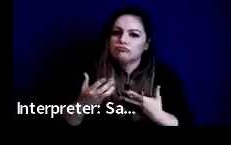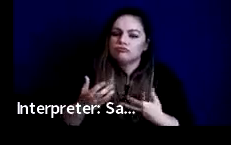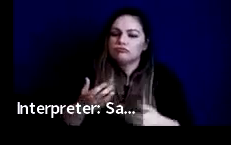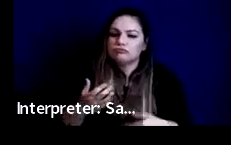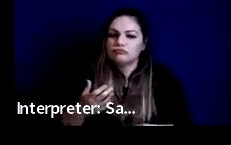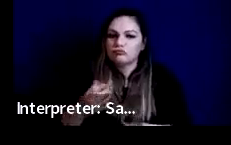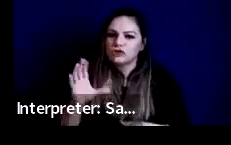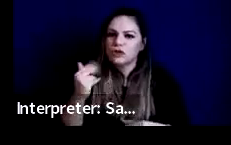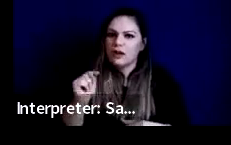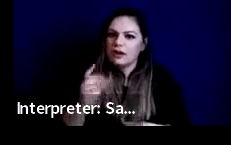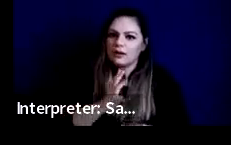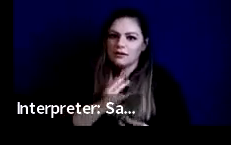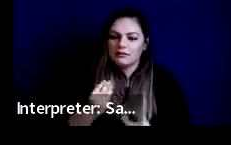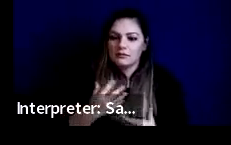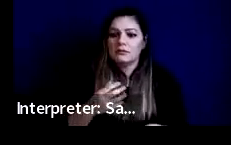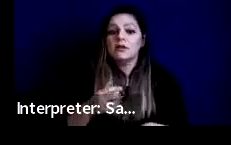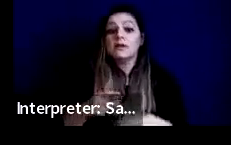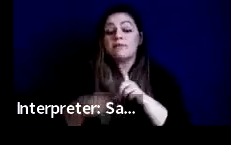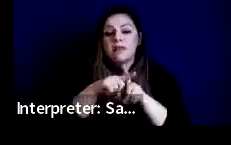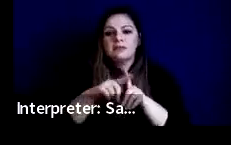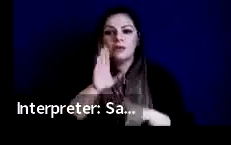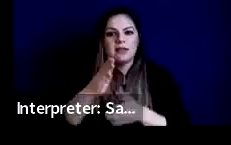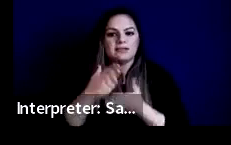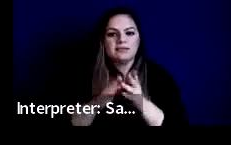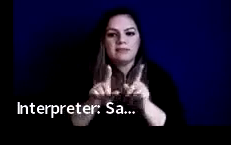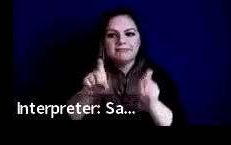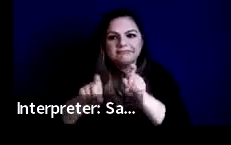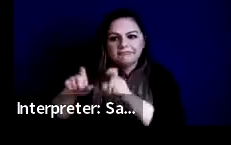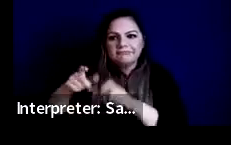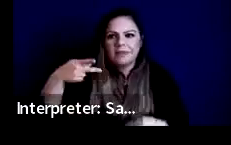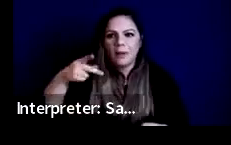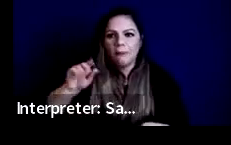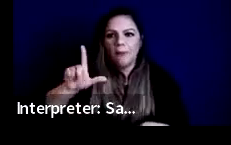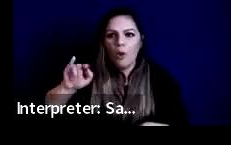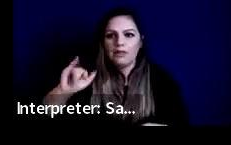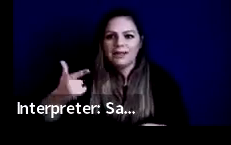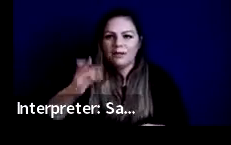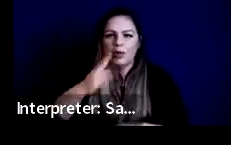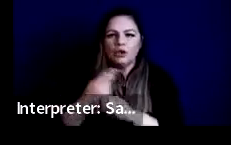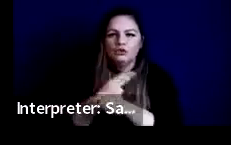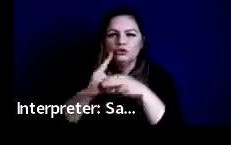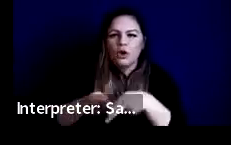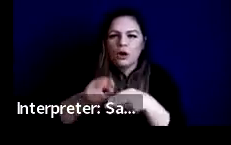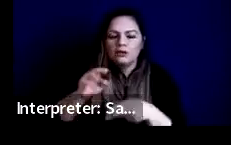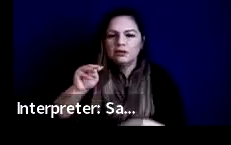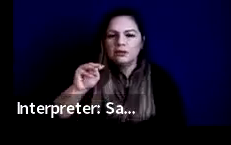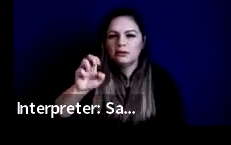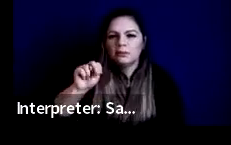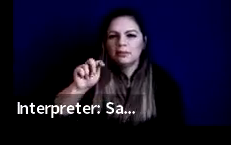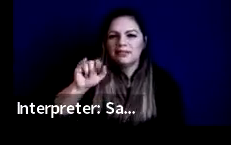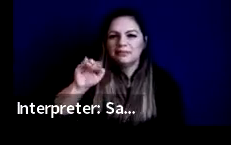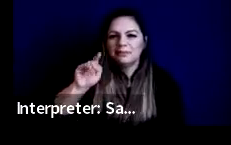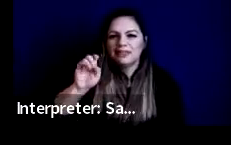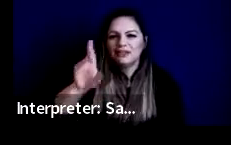polling during the webinar via Mentimeter at menti.com. So if you want to jump